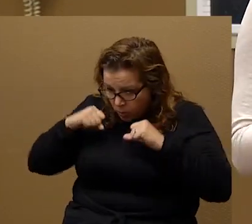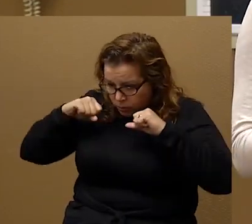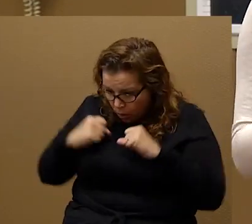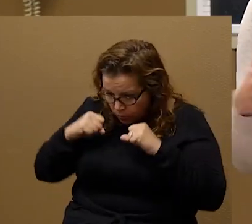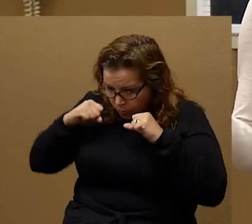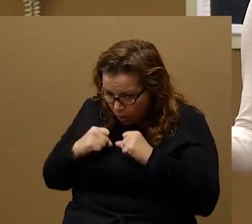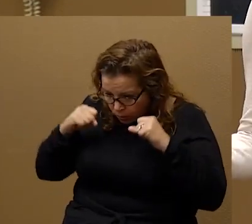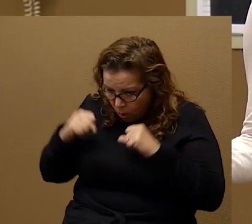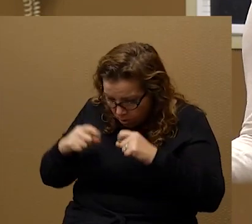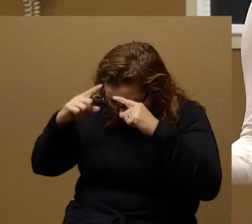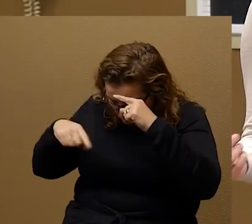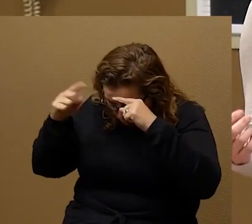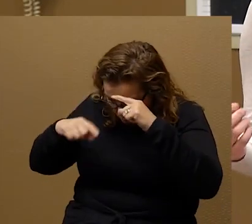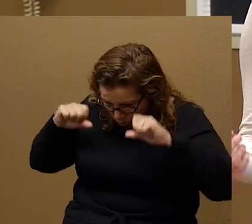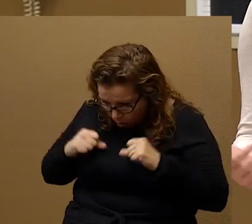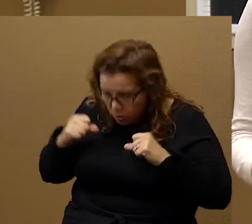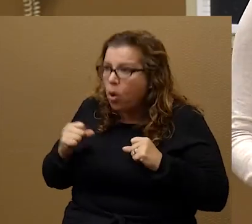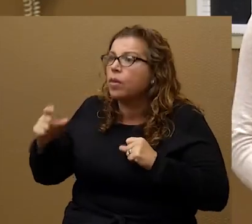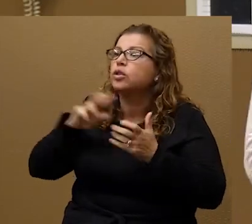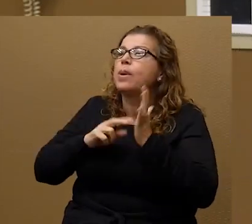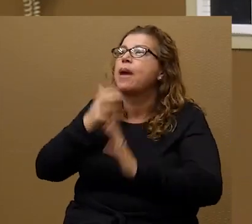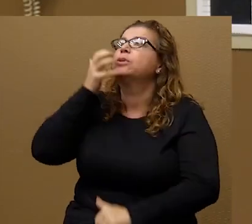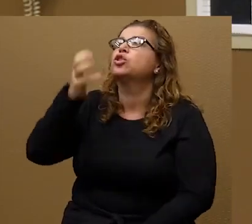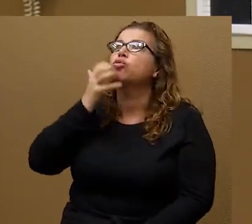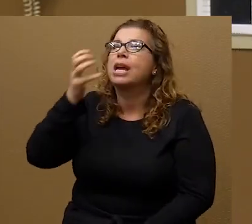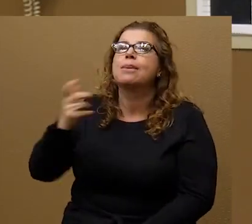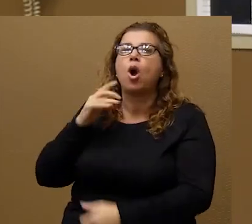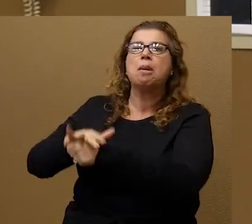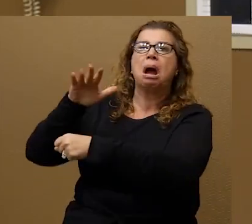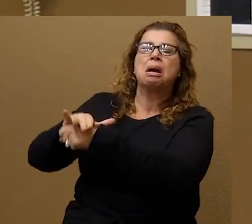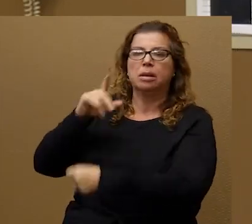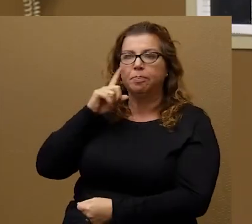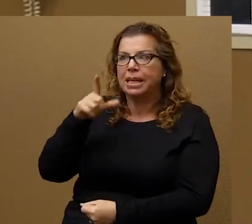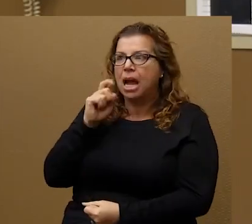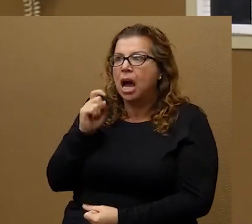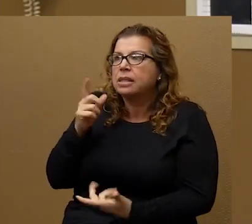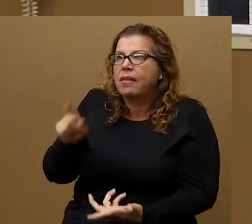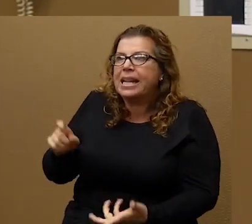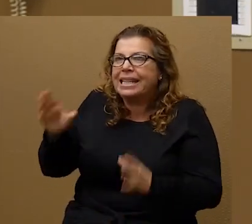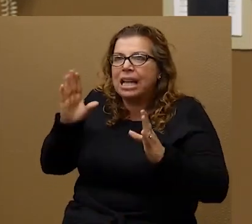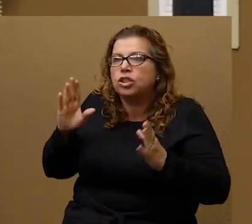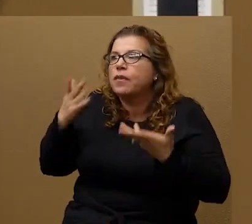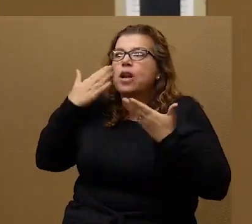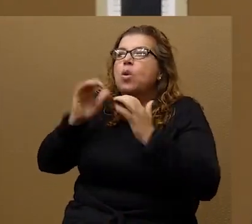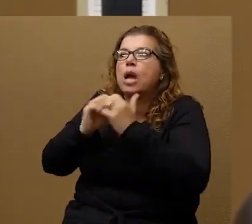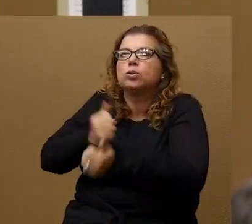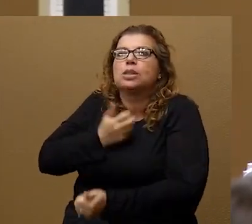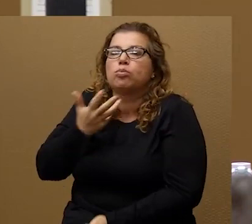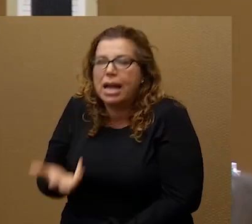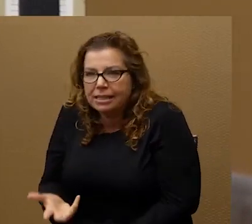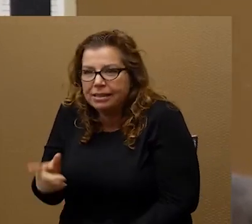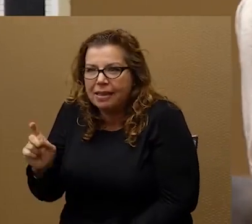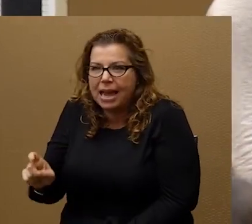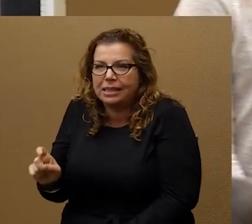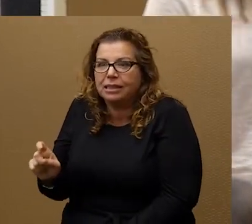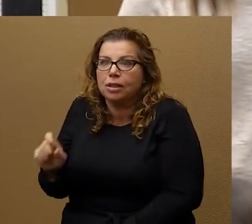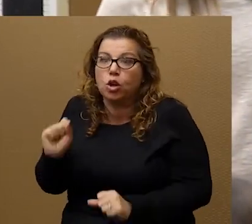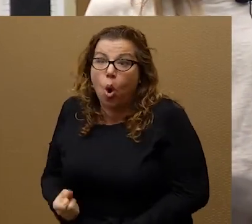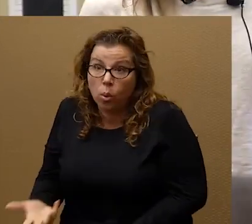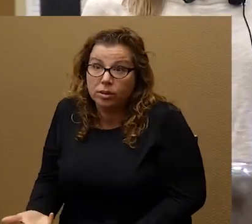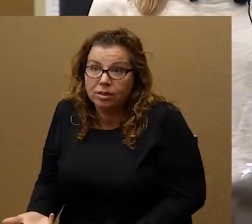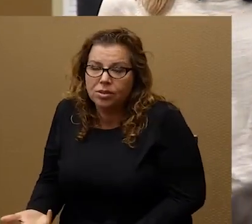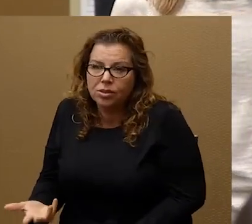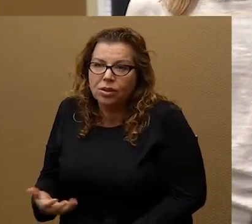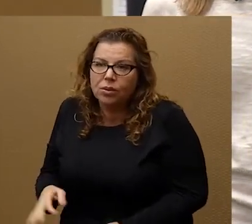or you might run out of the room to someplace where it's warmer. So just keep that all in the back of your mind. All right,